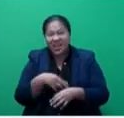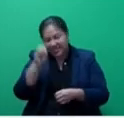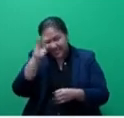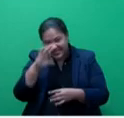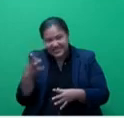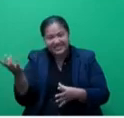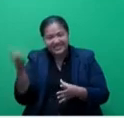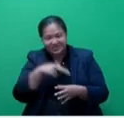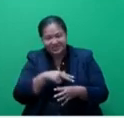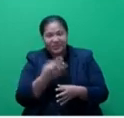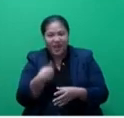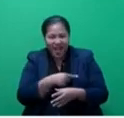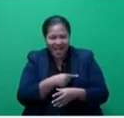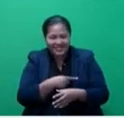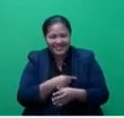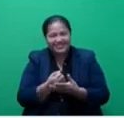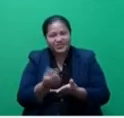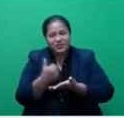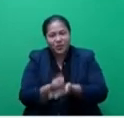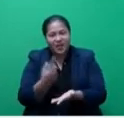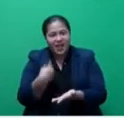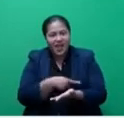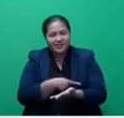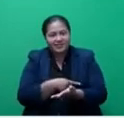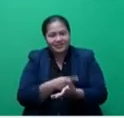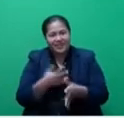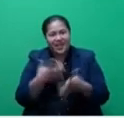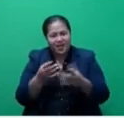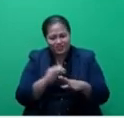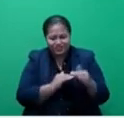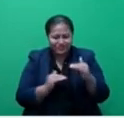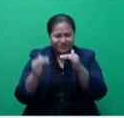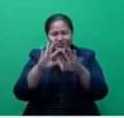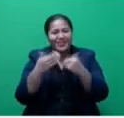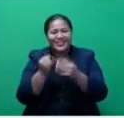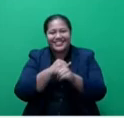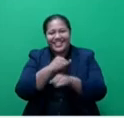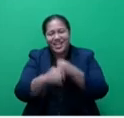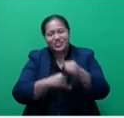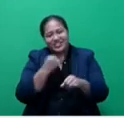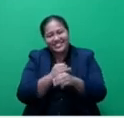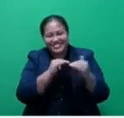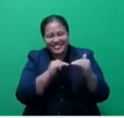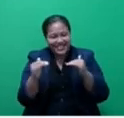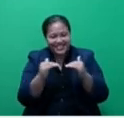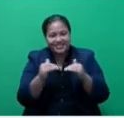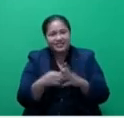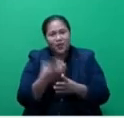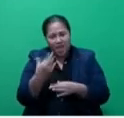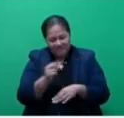health indicators are above par to WHO and international standards. Medical specialist services, newer model cath